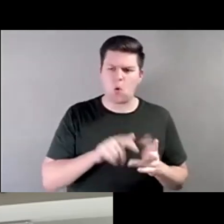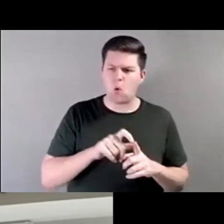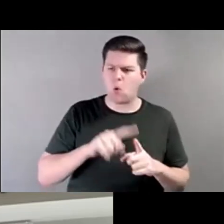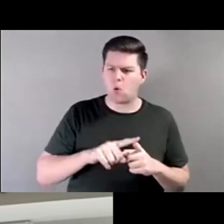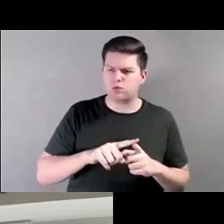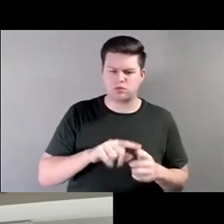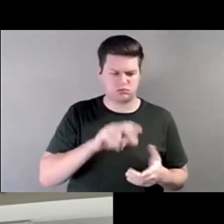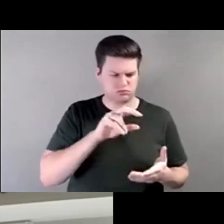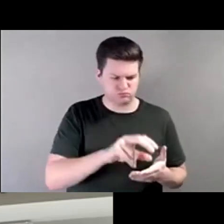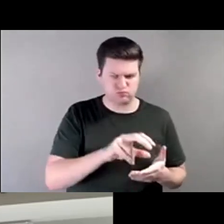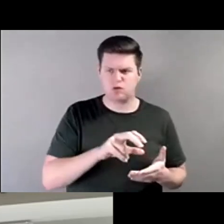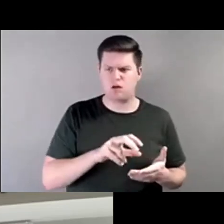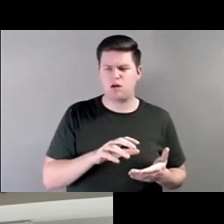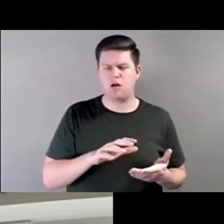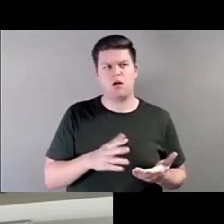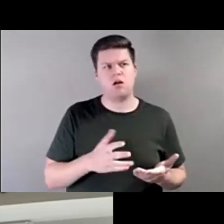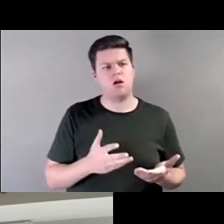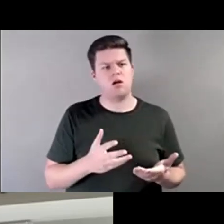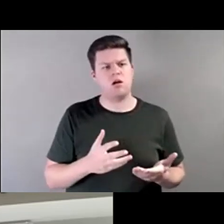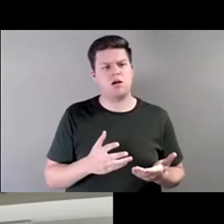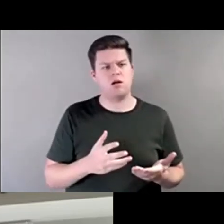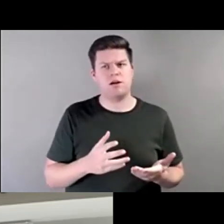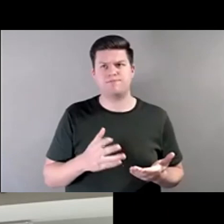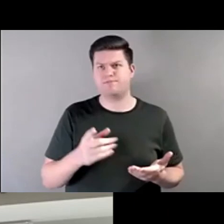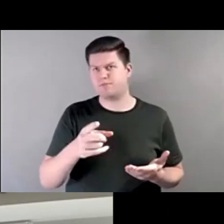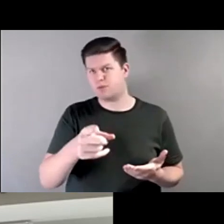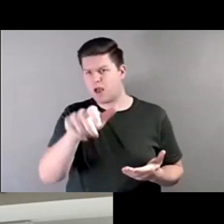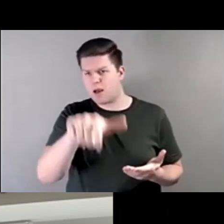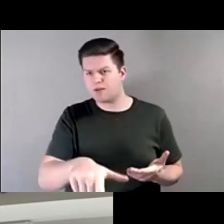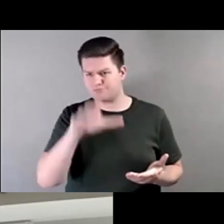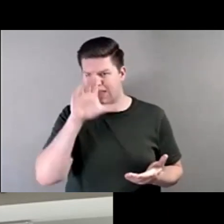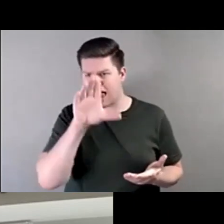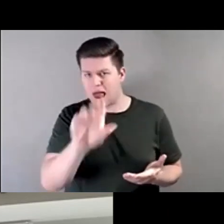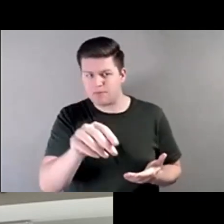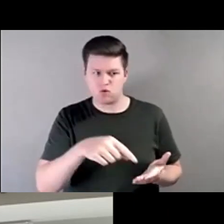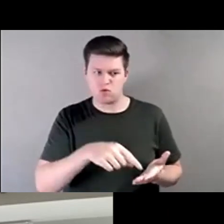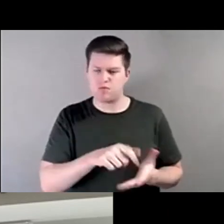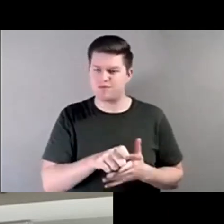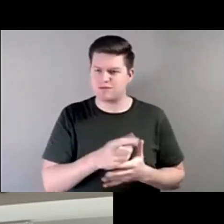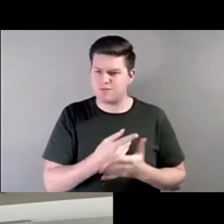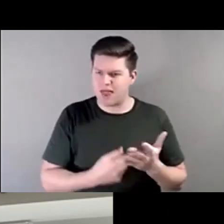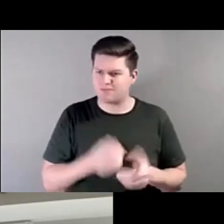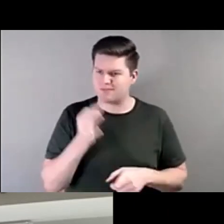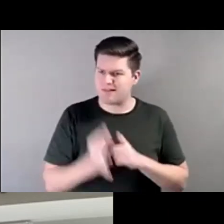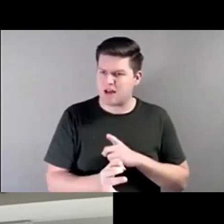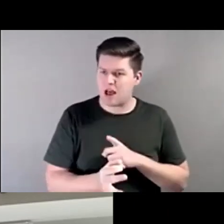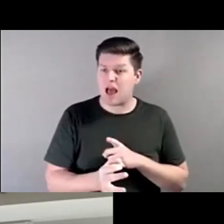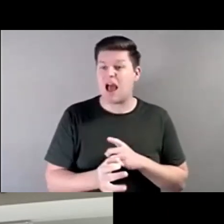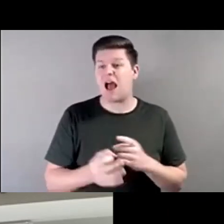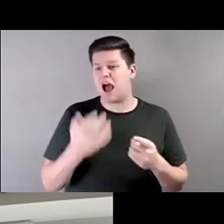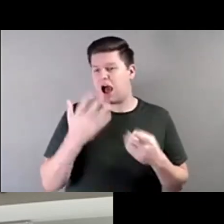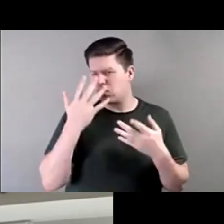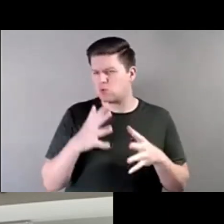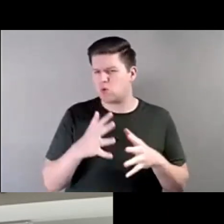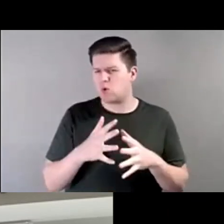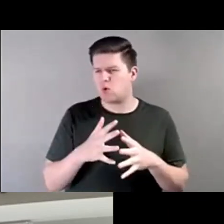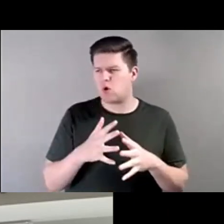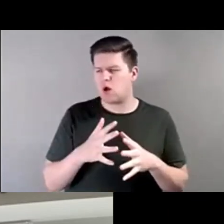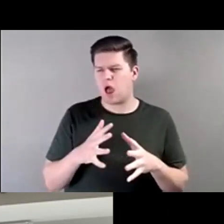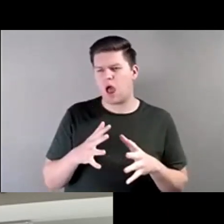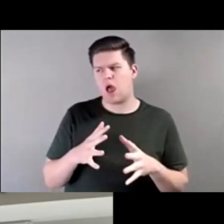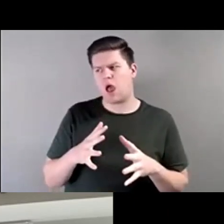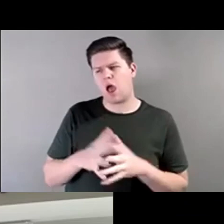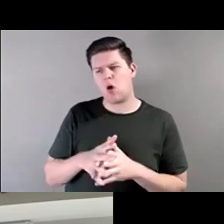the holder had a certain kind of disability, then I don't know what data protection implications there might be if some people